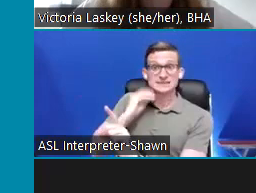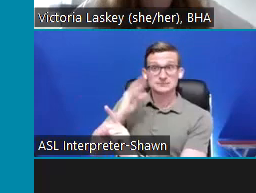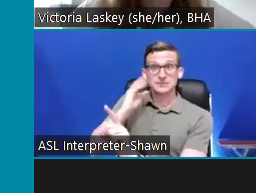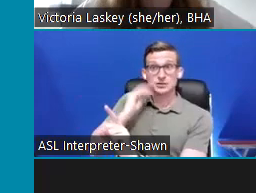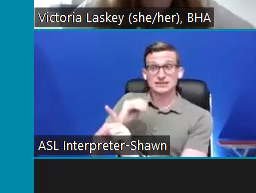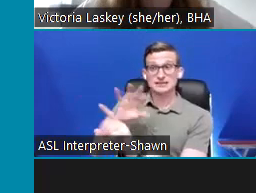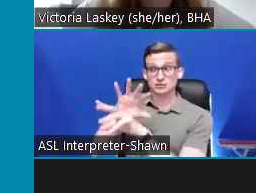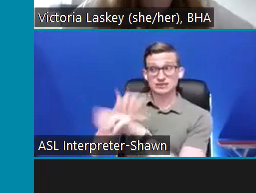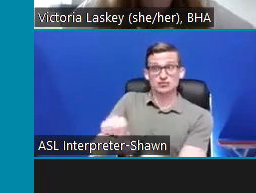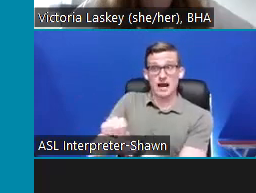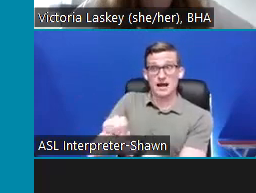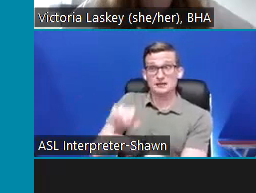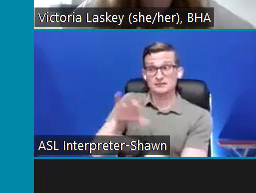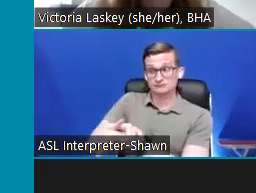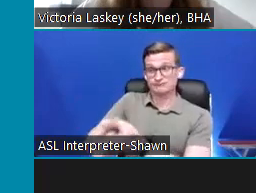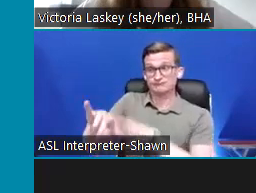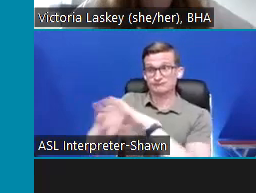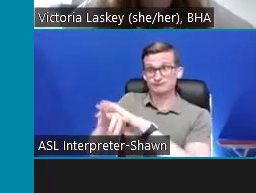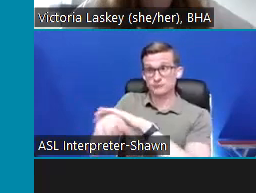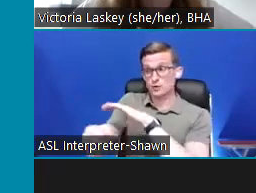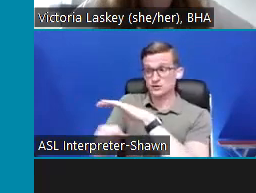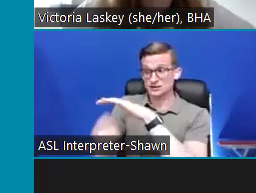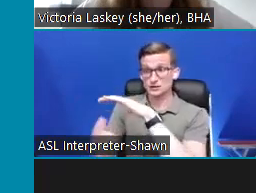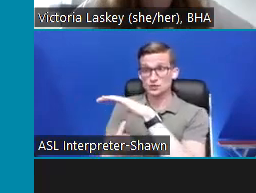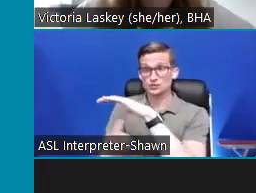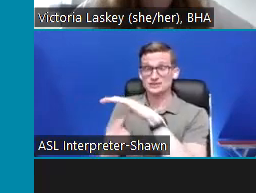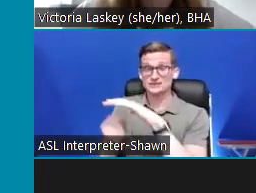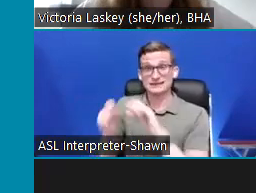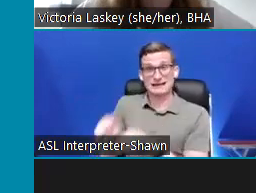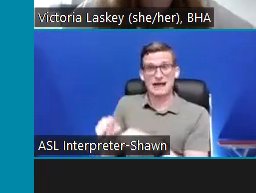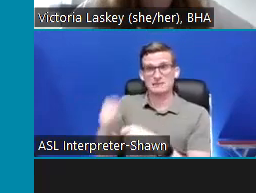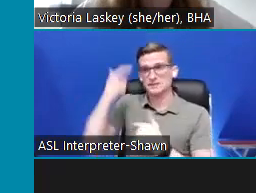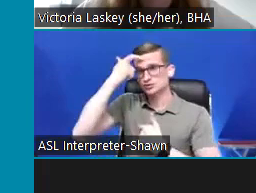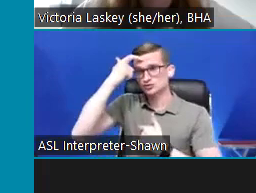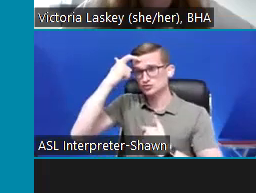or secluded for that matter. So we aren't requiring